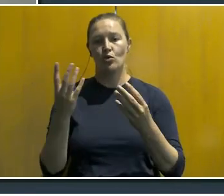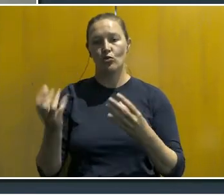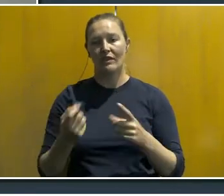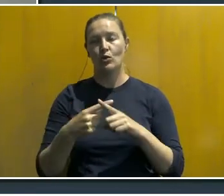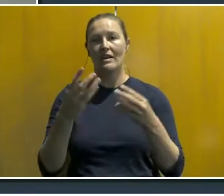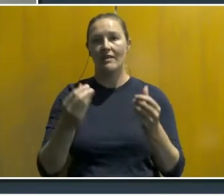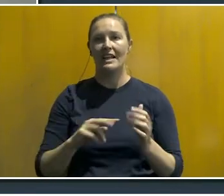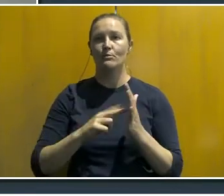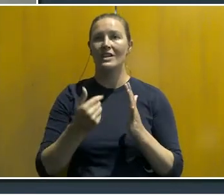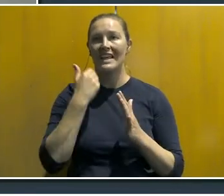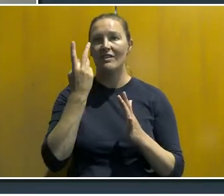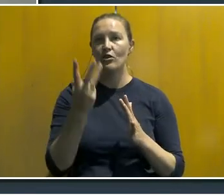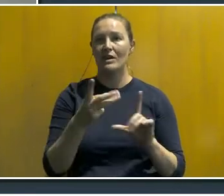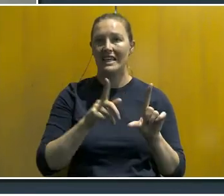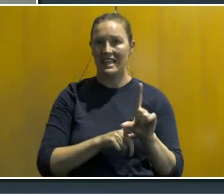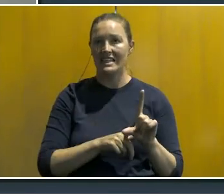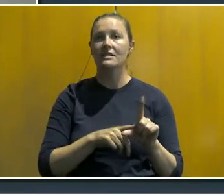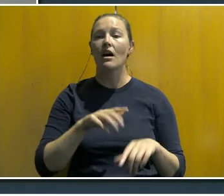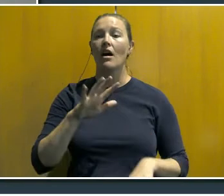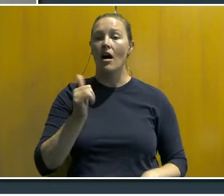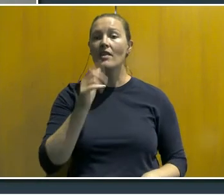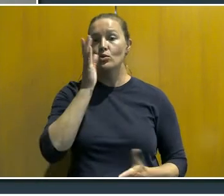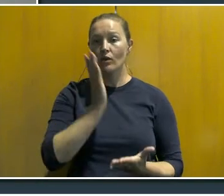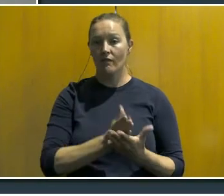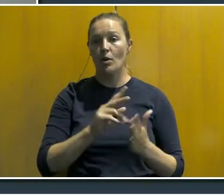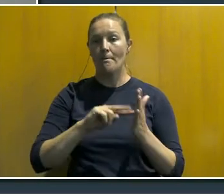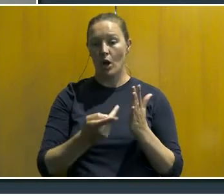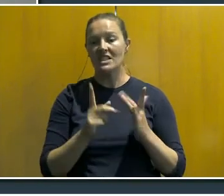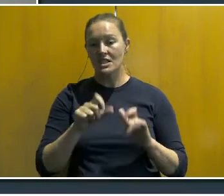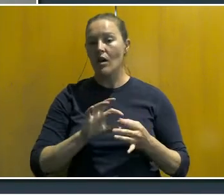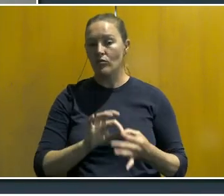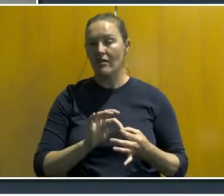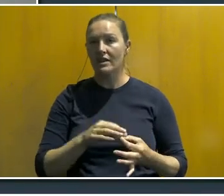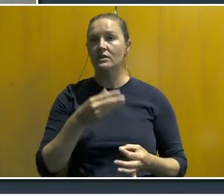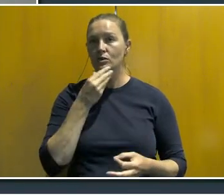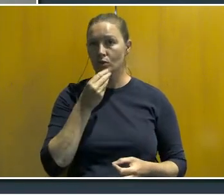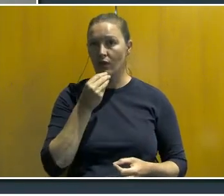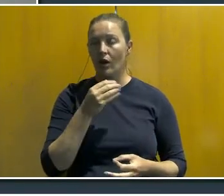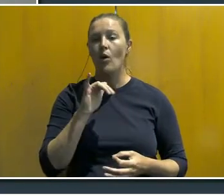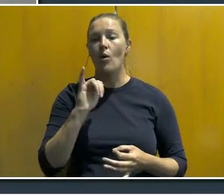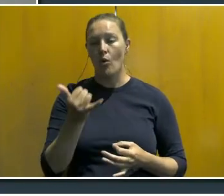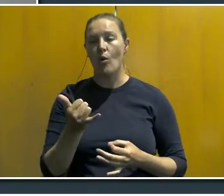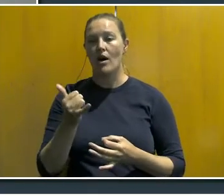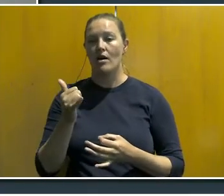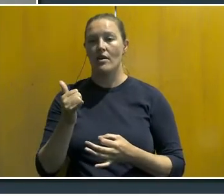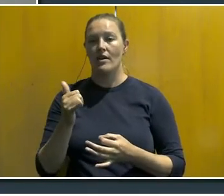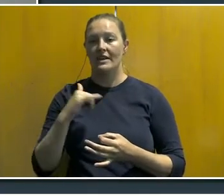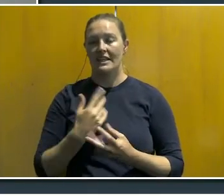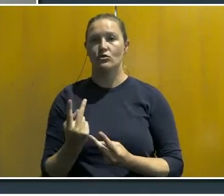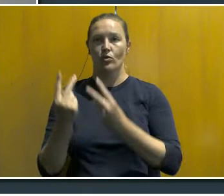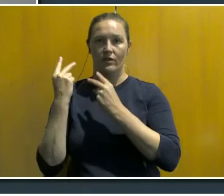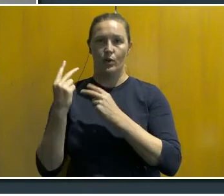3 years. This can either be a review to confirm the policy's relevance and appropriateness or first principles